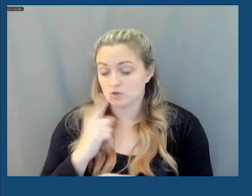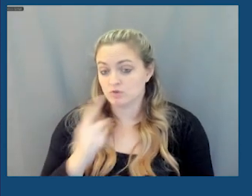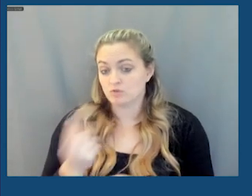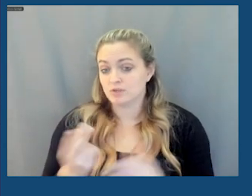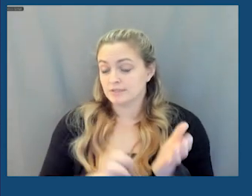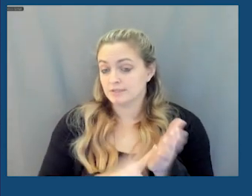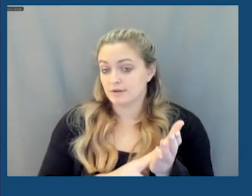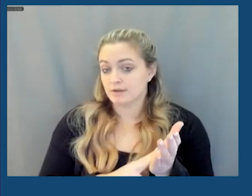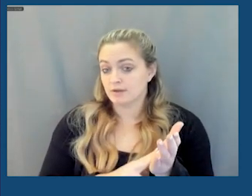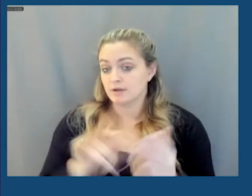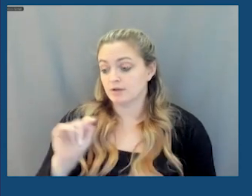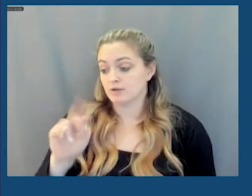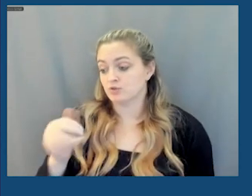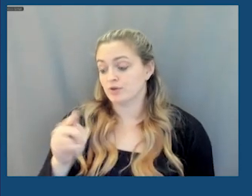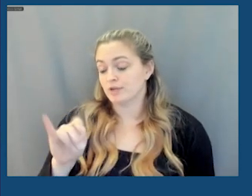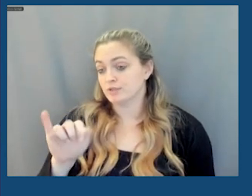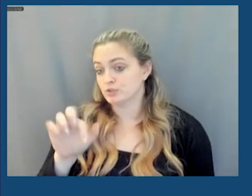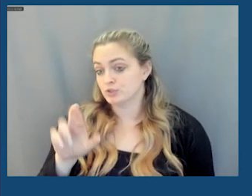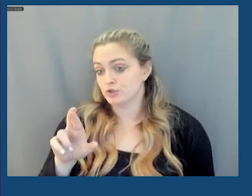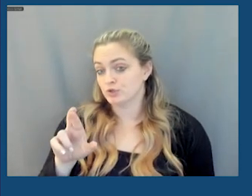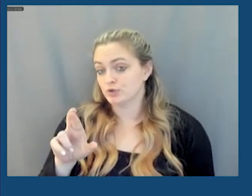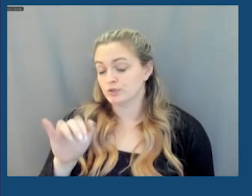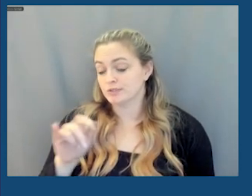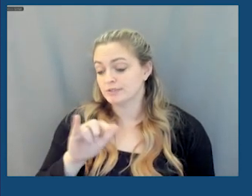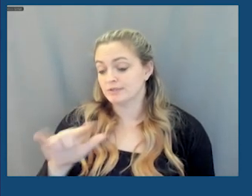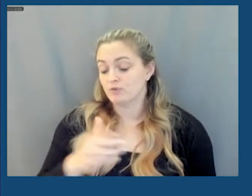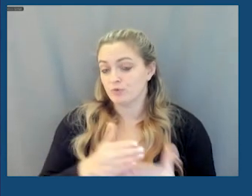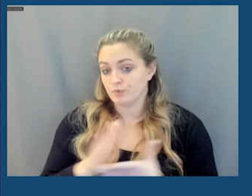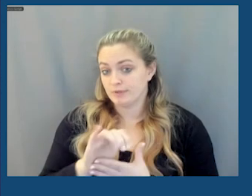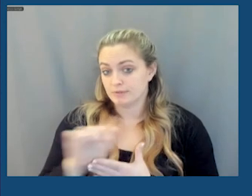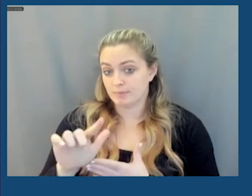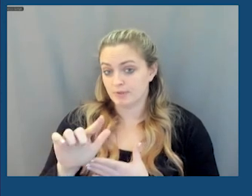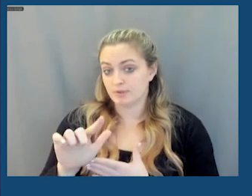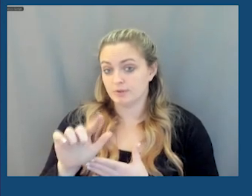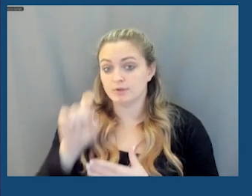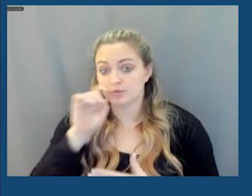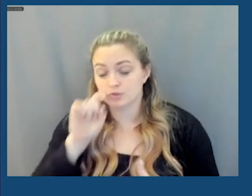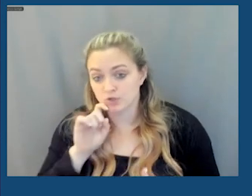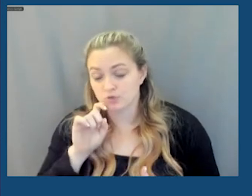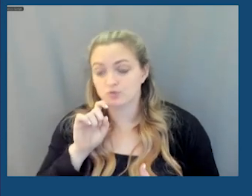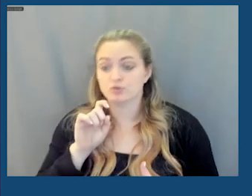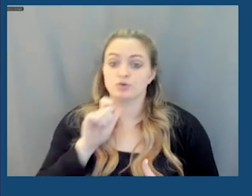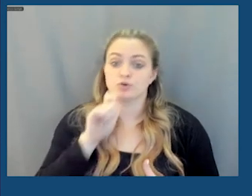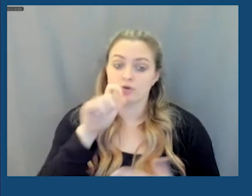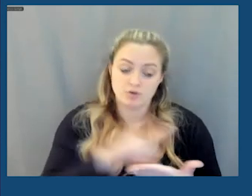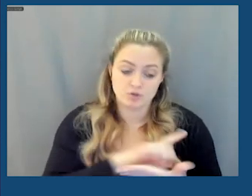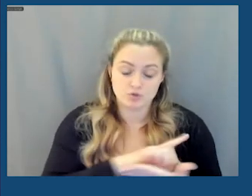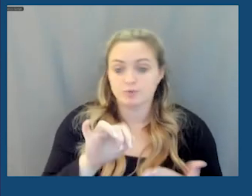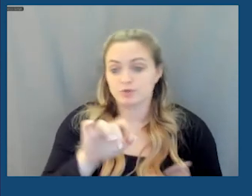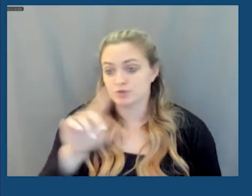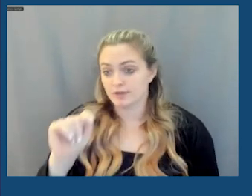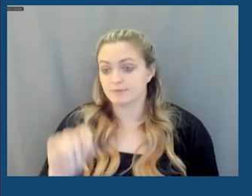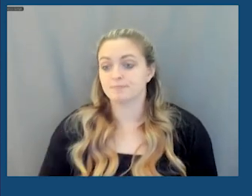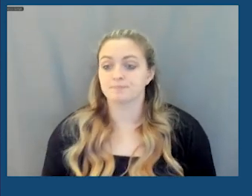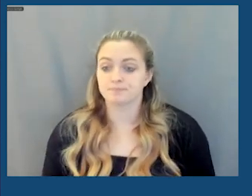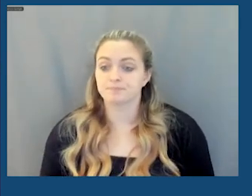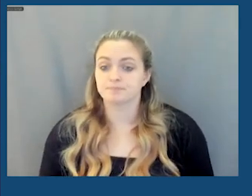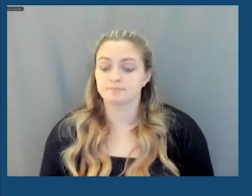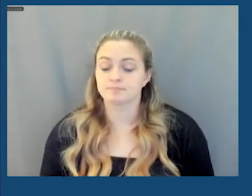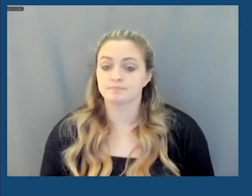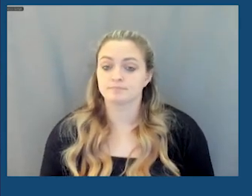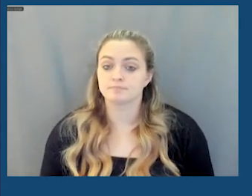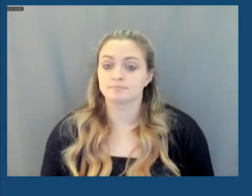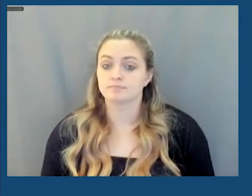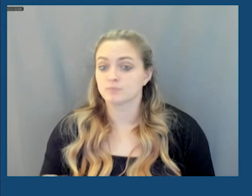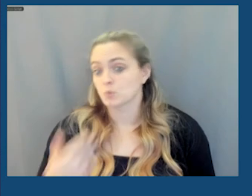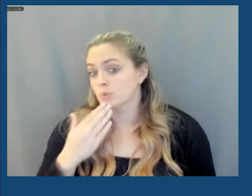the Transgender Civil Rights Bill here in New York, Gender Expression Non-Discrimination Act. So